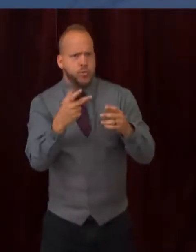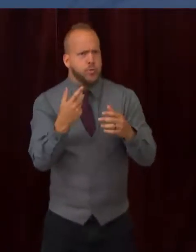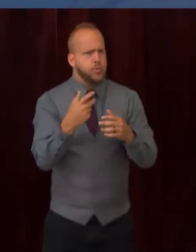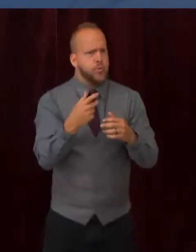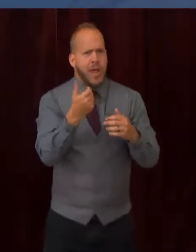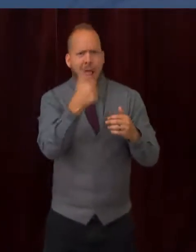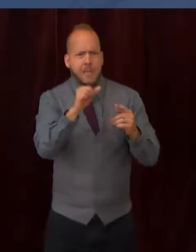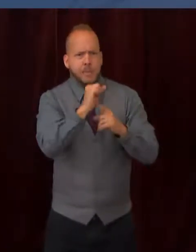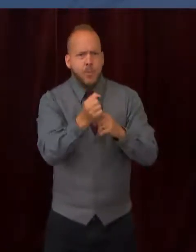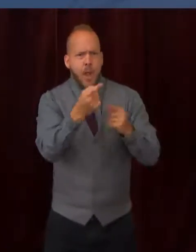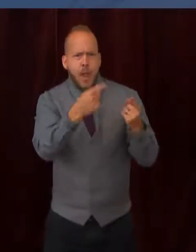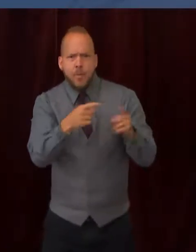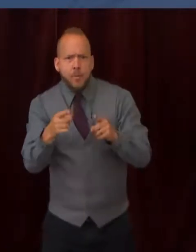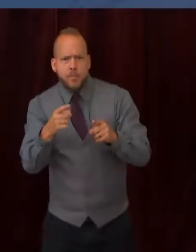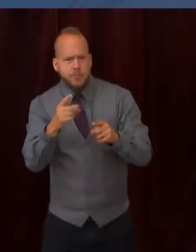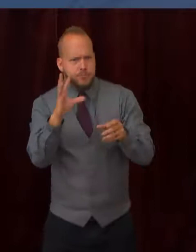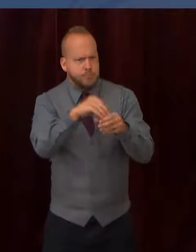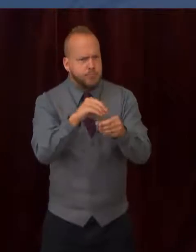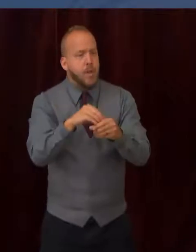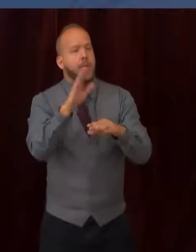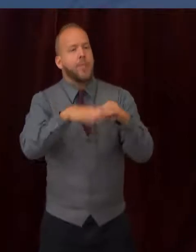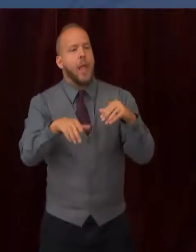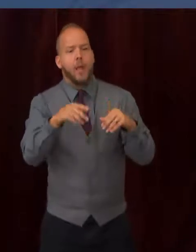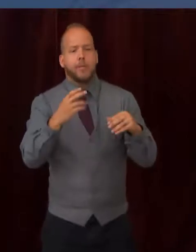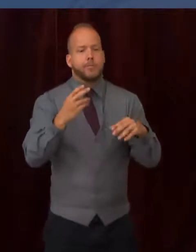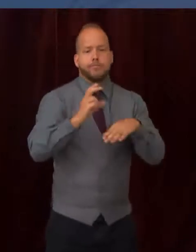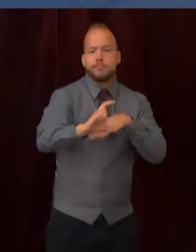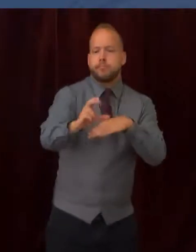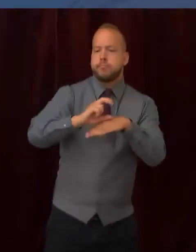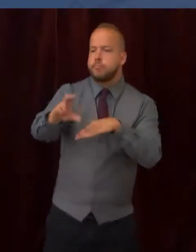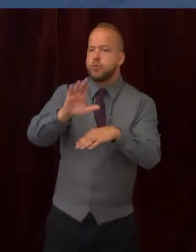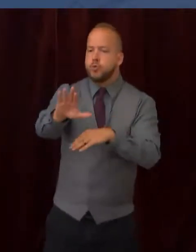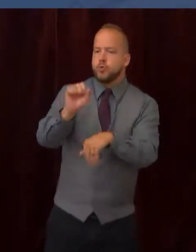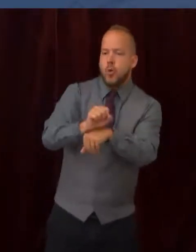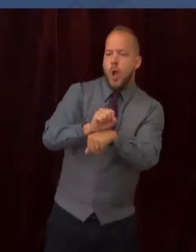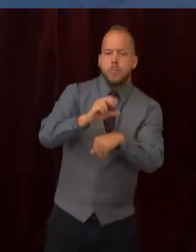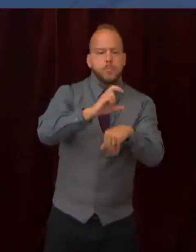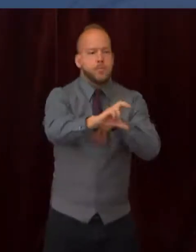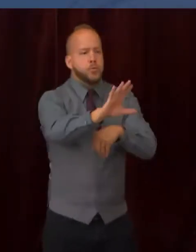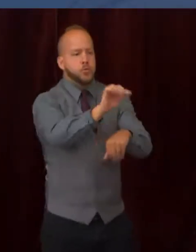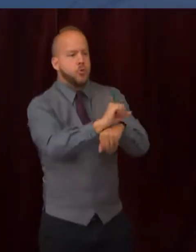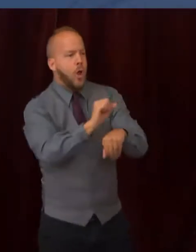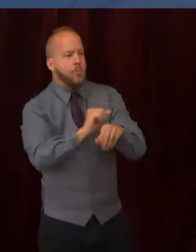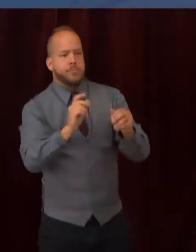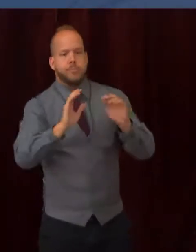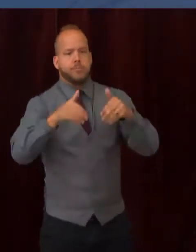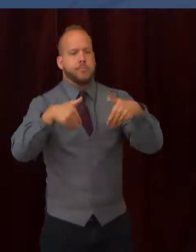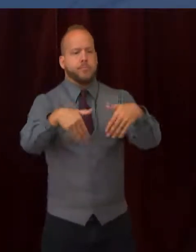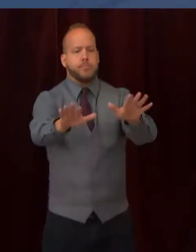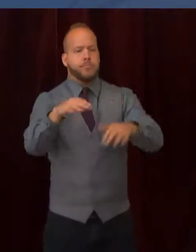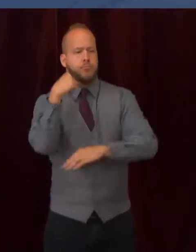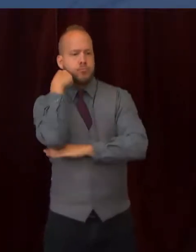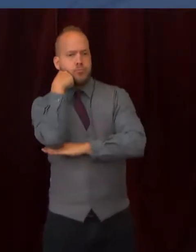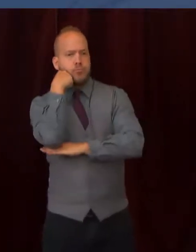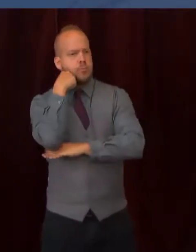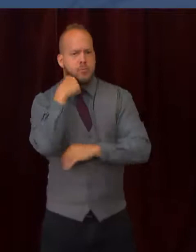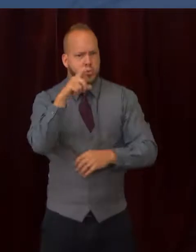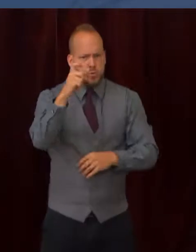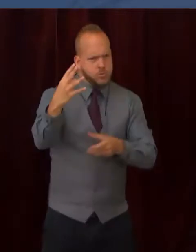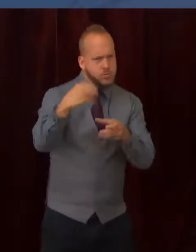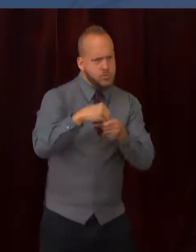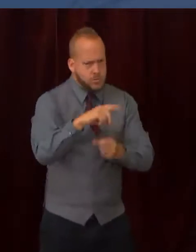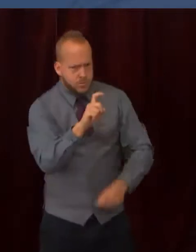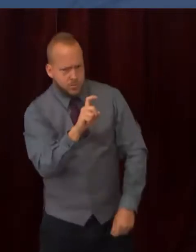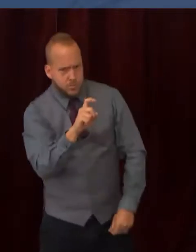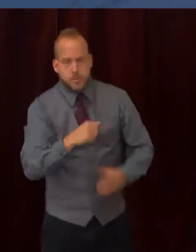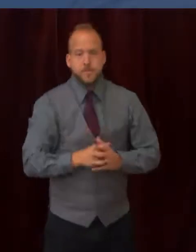that, to be honest with you. I think the most obvious thing that Congress could do is help the local